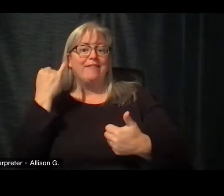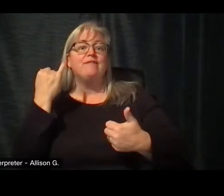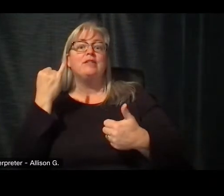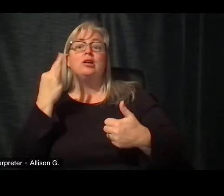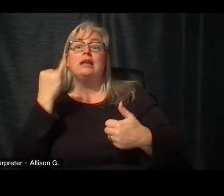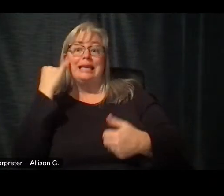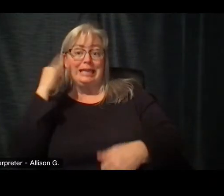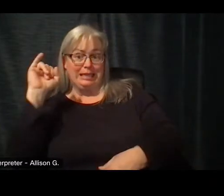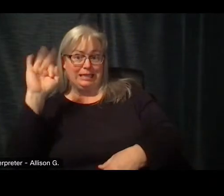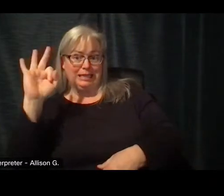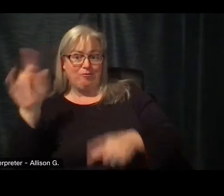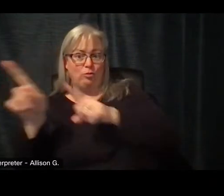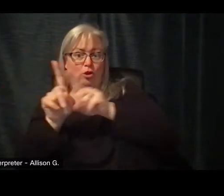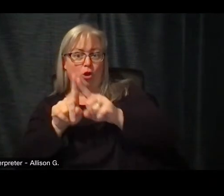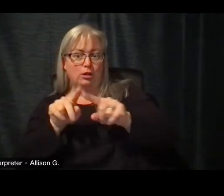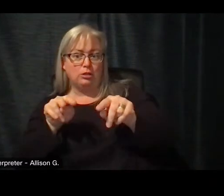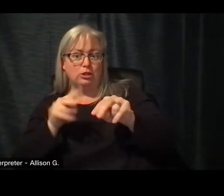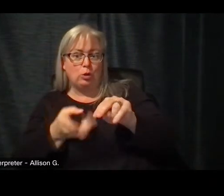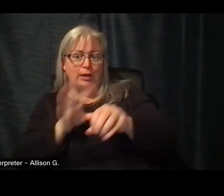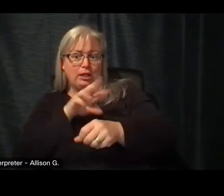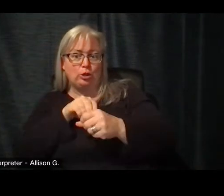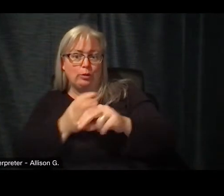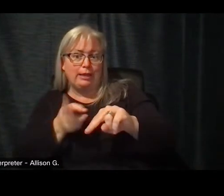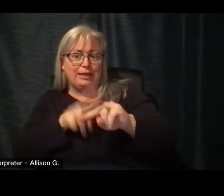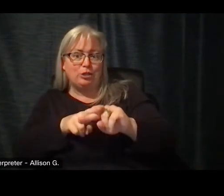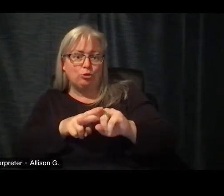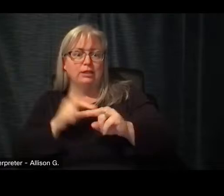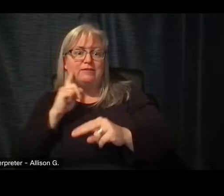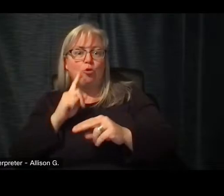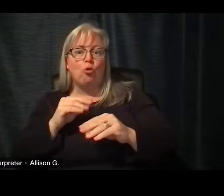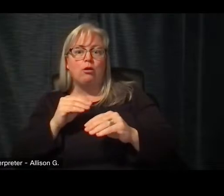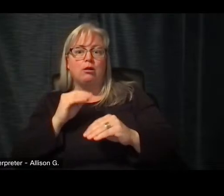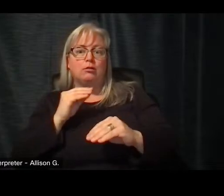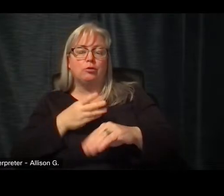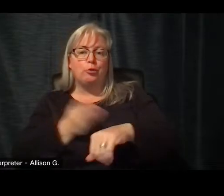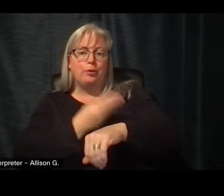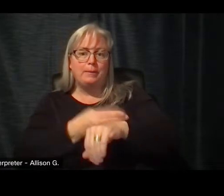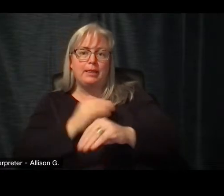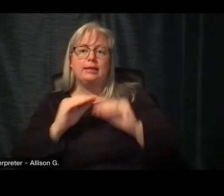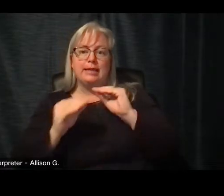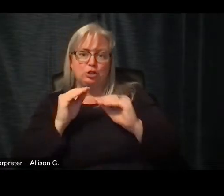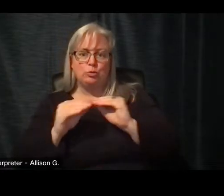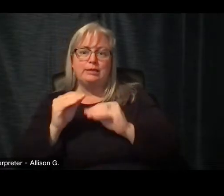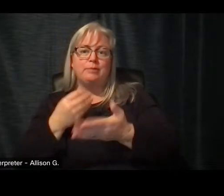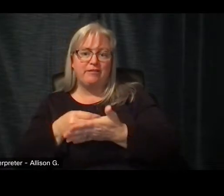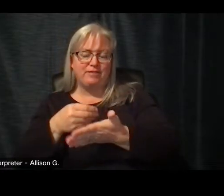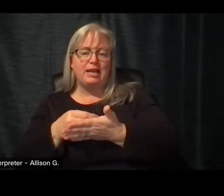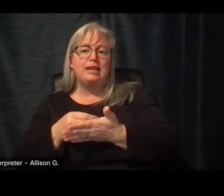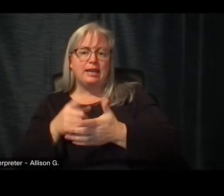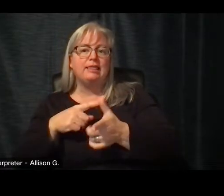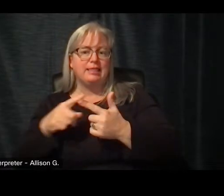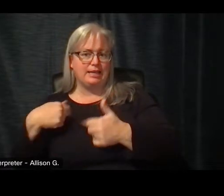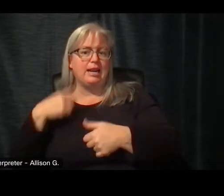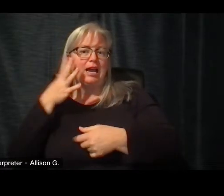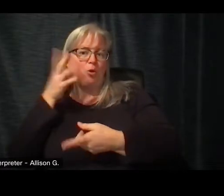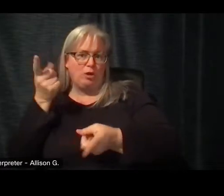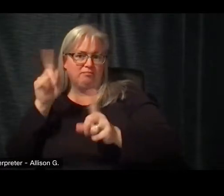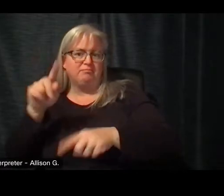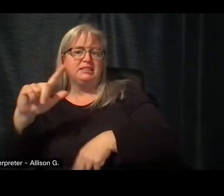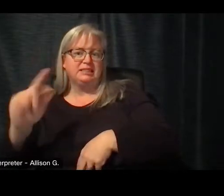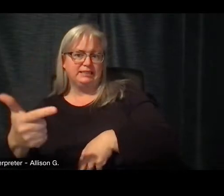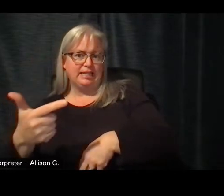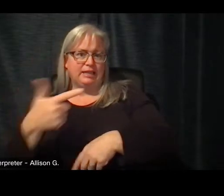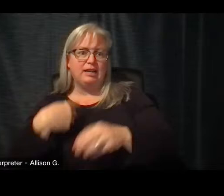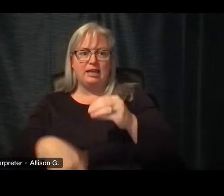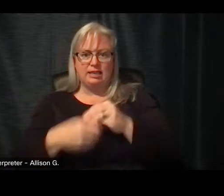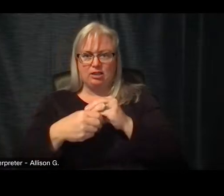also look at the increase of rehabilitation and repair funding. The additional, I